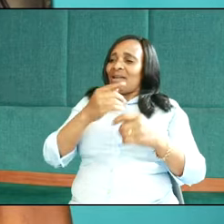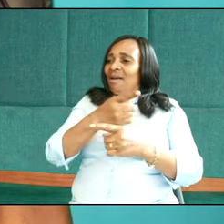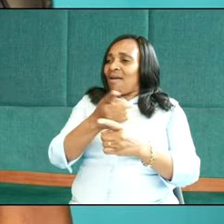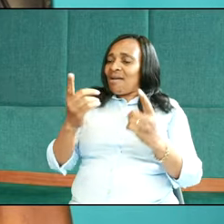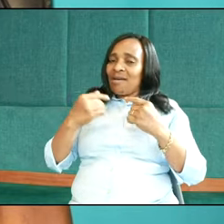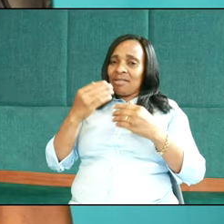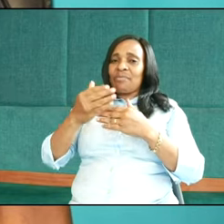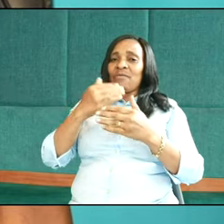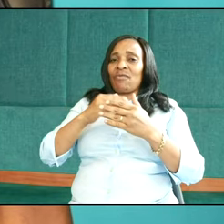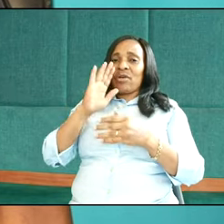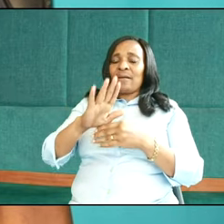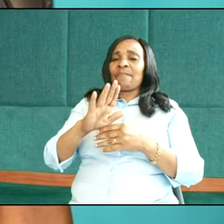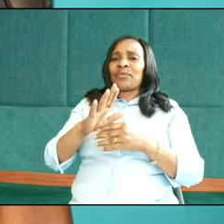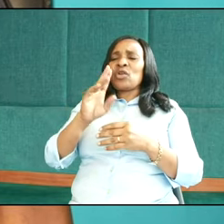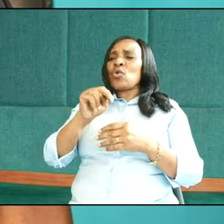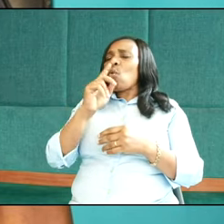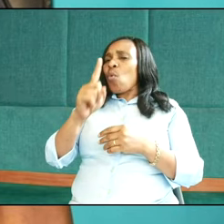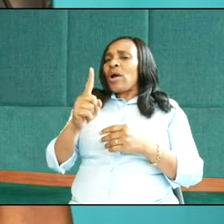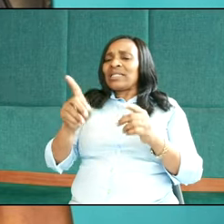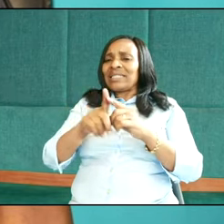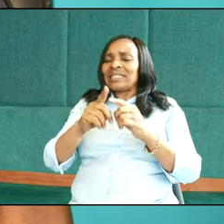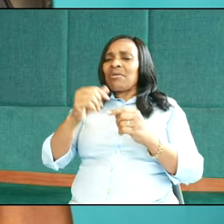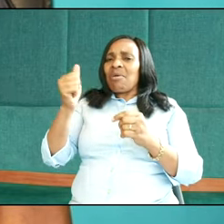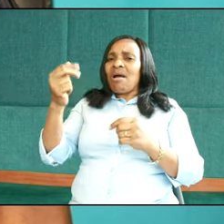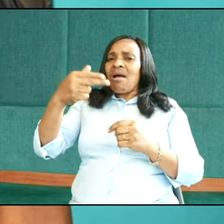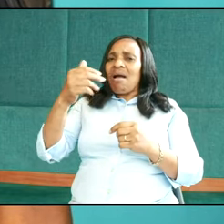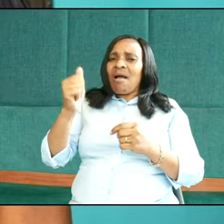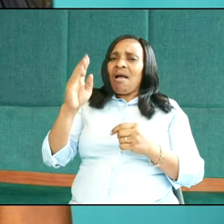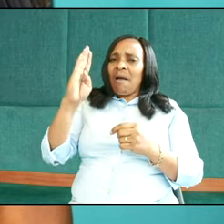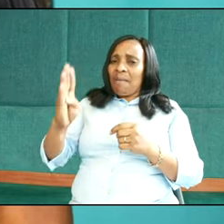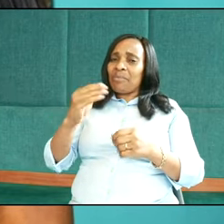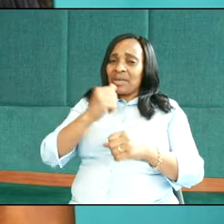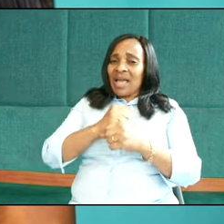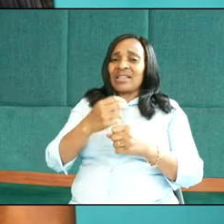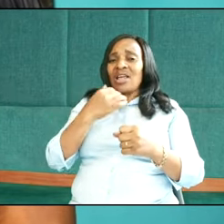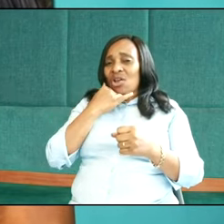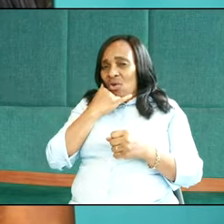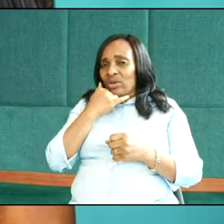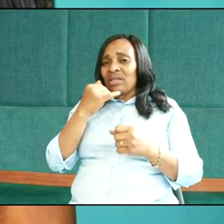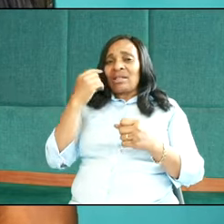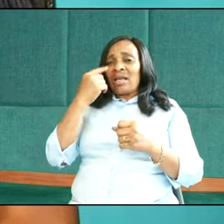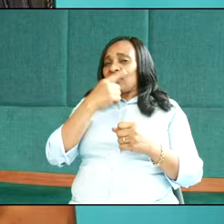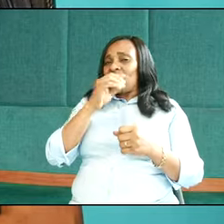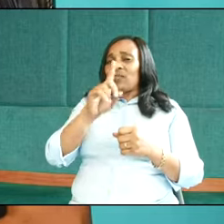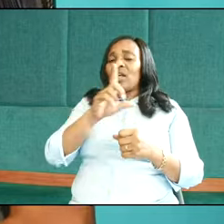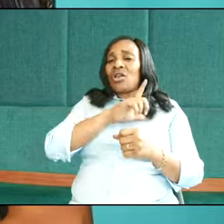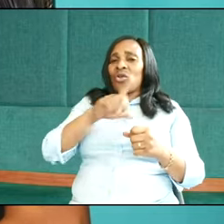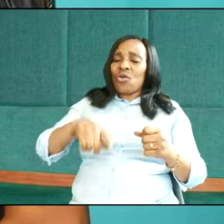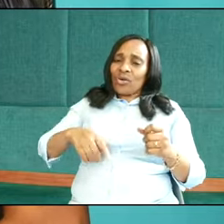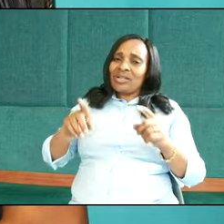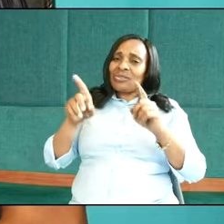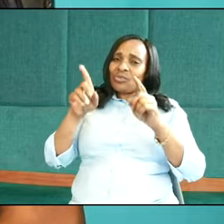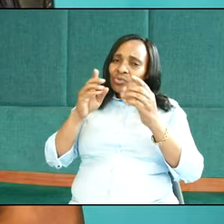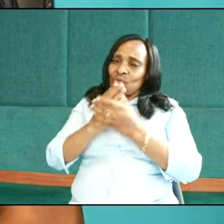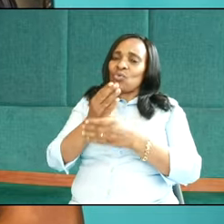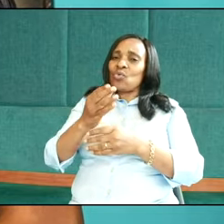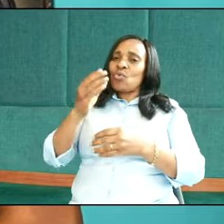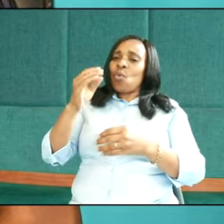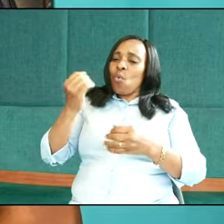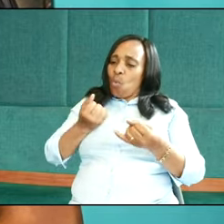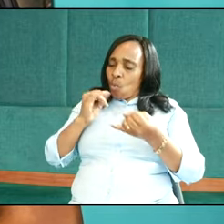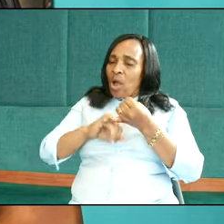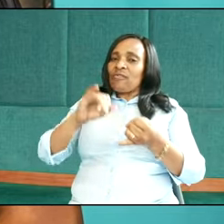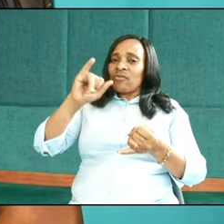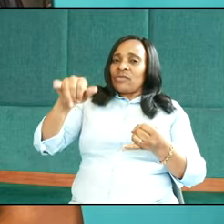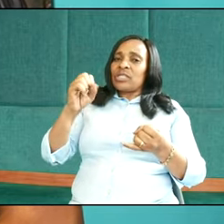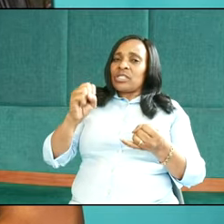was never anyone like Ahab who sold himself to do evil in the eyes of the Lord, urged on by Jezebel, his wife. Now,